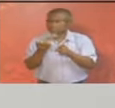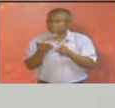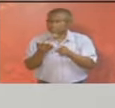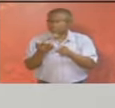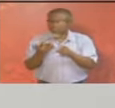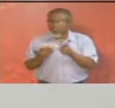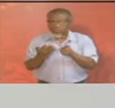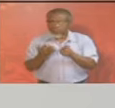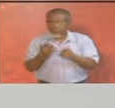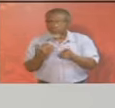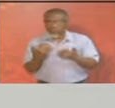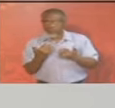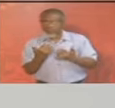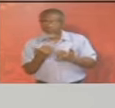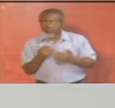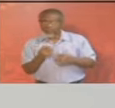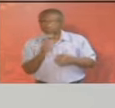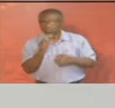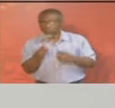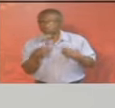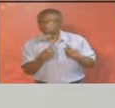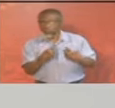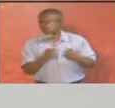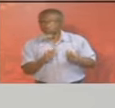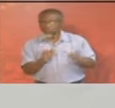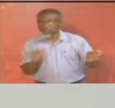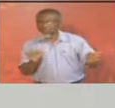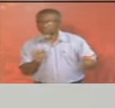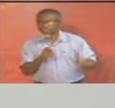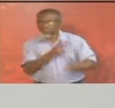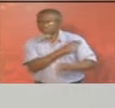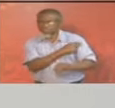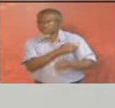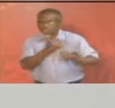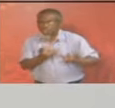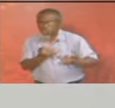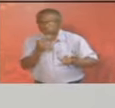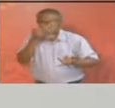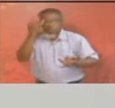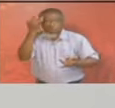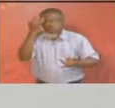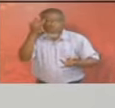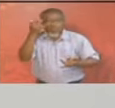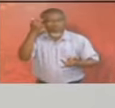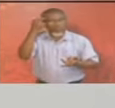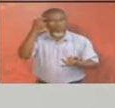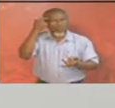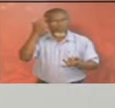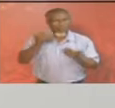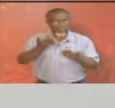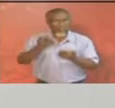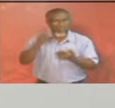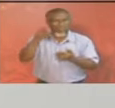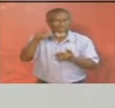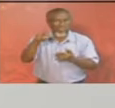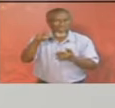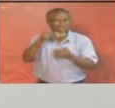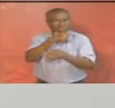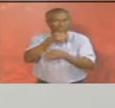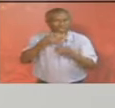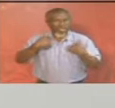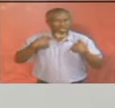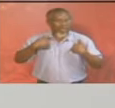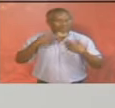care because they're afraid of coming into contact with individuals who have COVID-19. But we do want